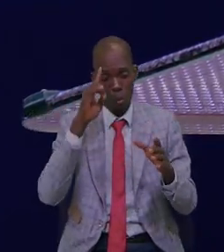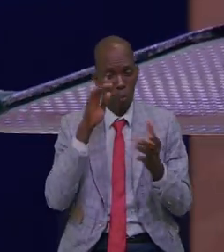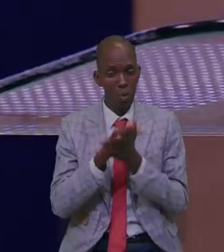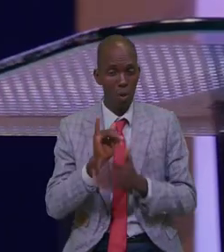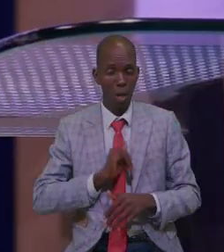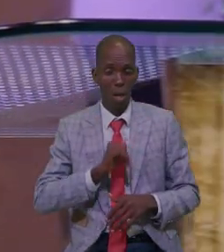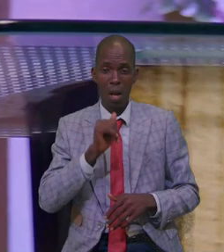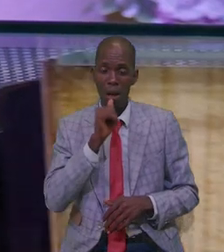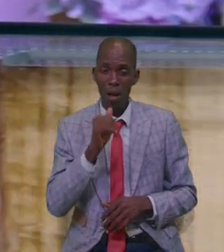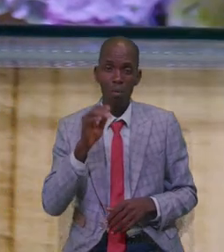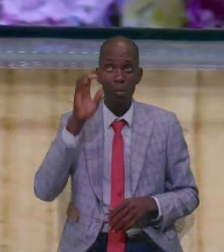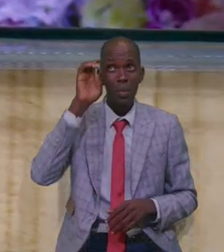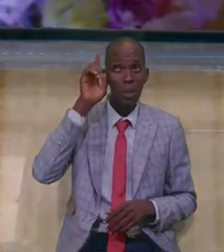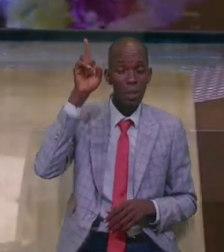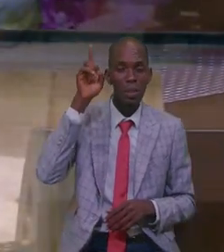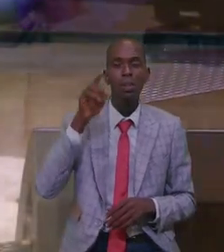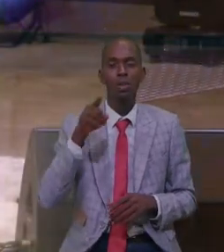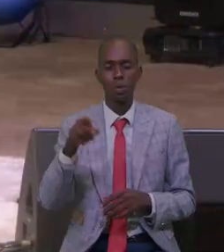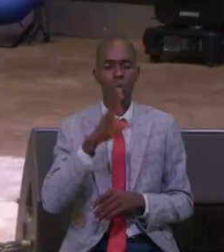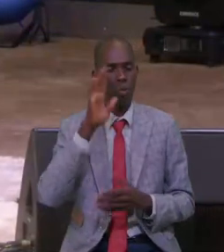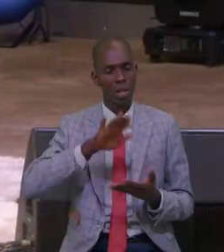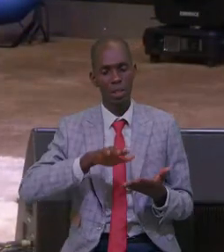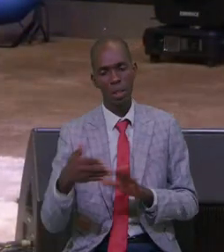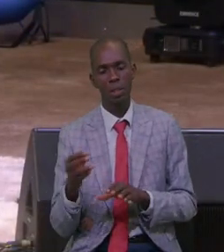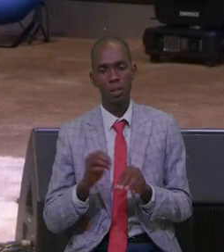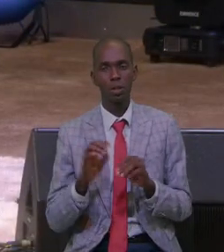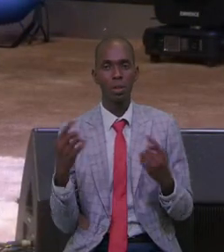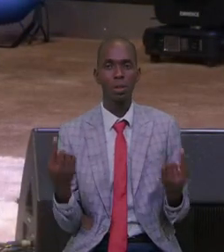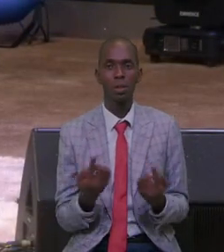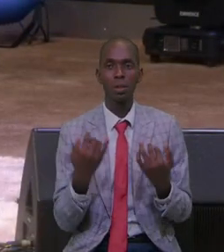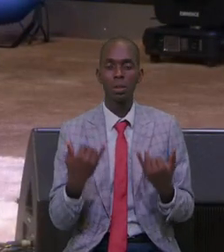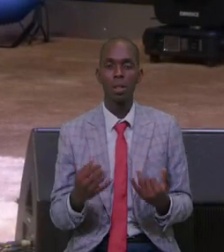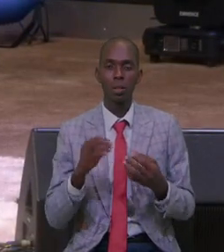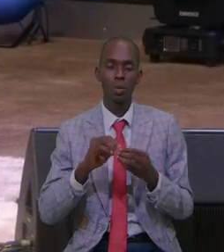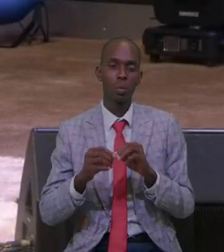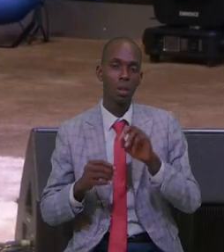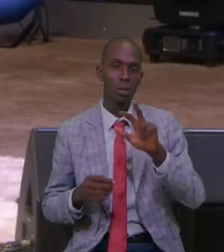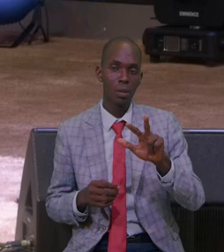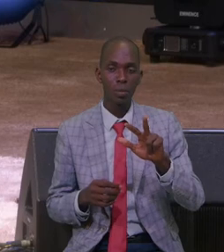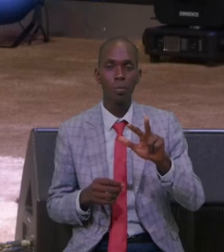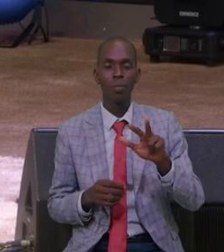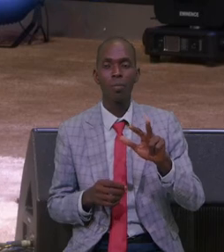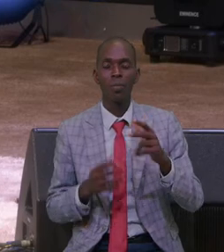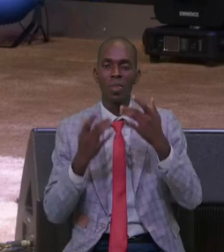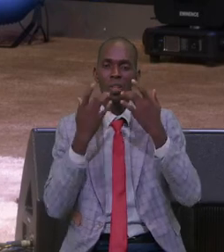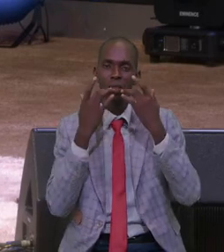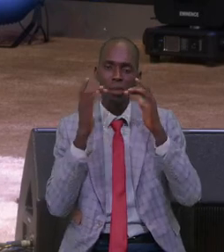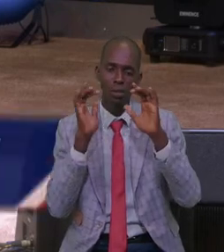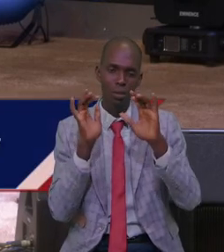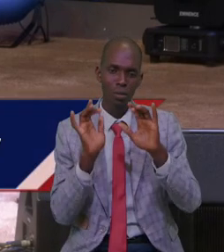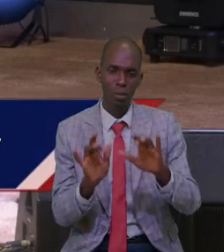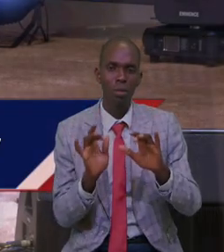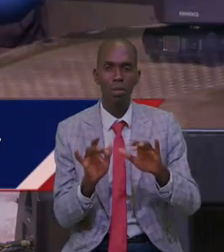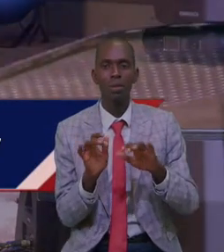your sins. Number two, then, it was the stumbling stone. We're looking at number three, it was the scorned